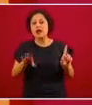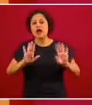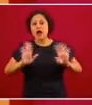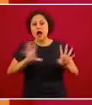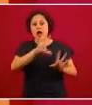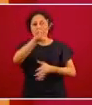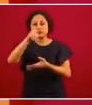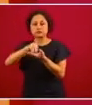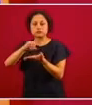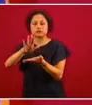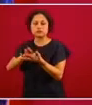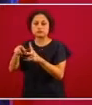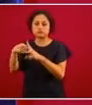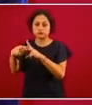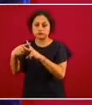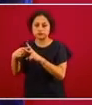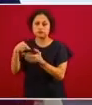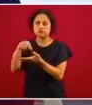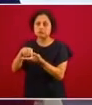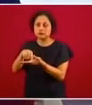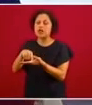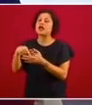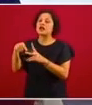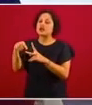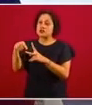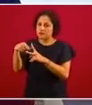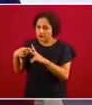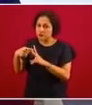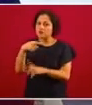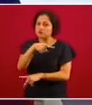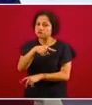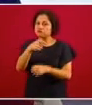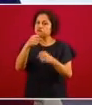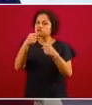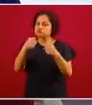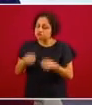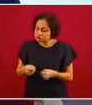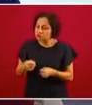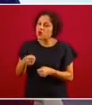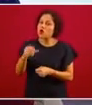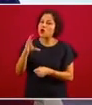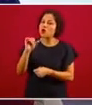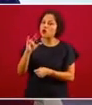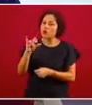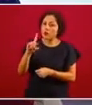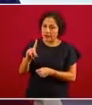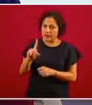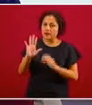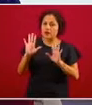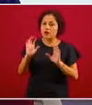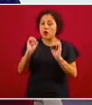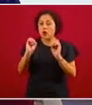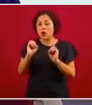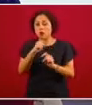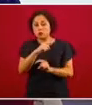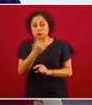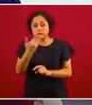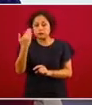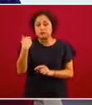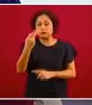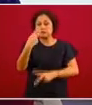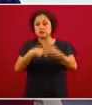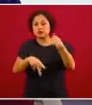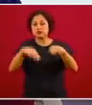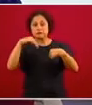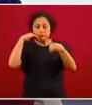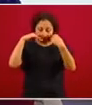classify it as a fatality caused by COVID. This is important to take into account. This has been a minority of